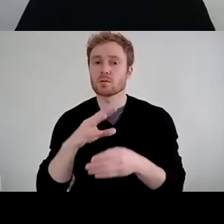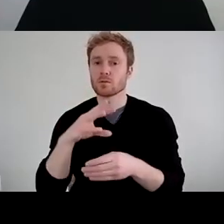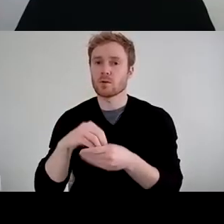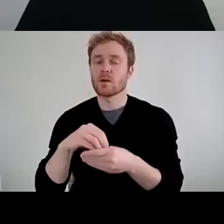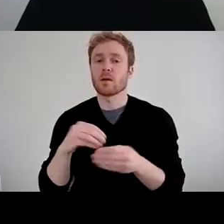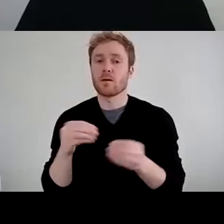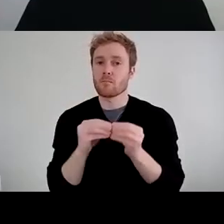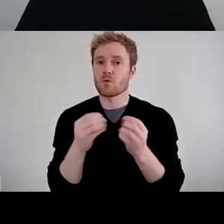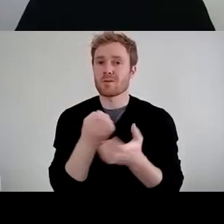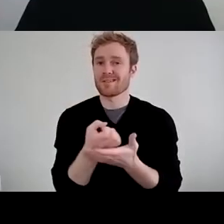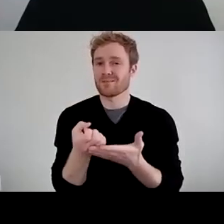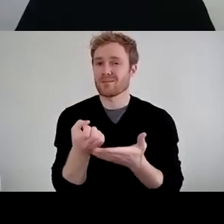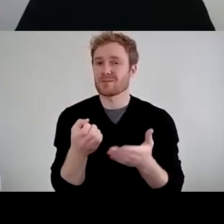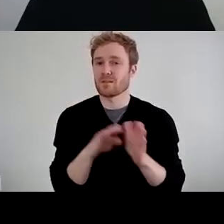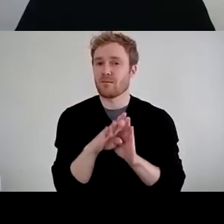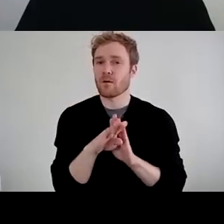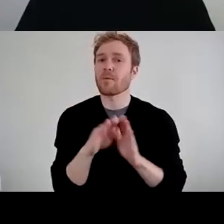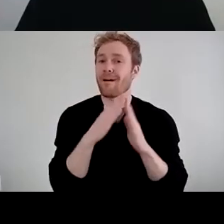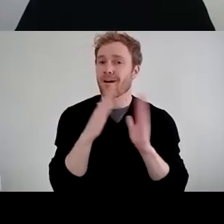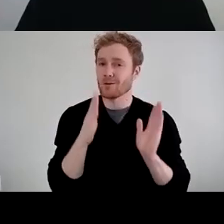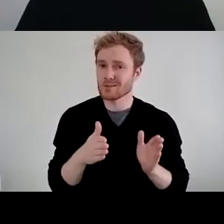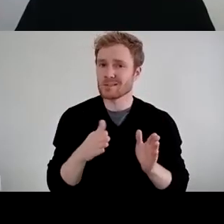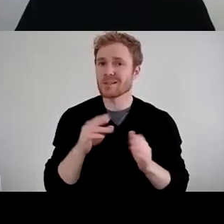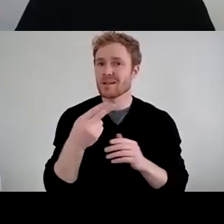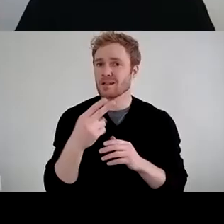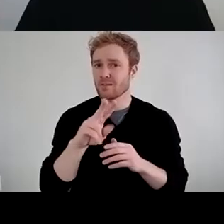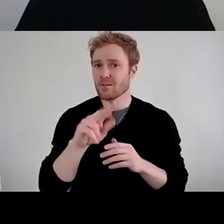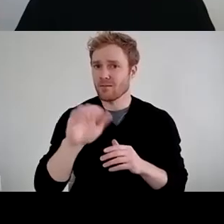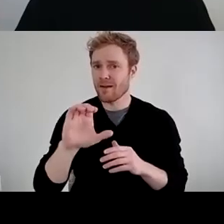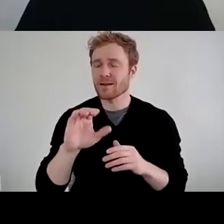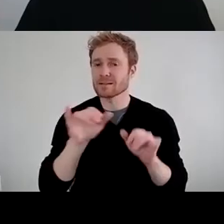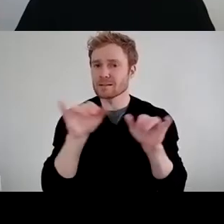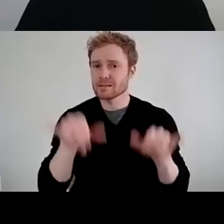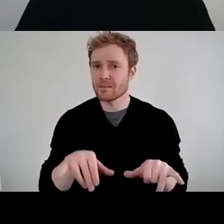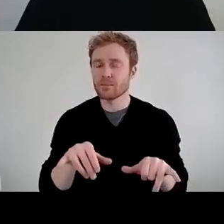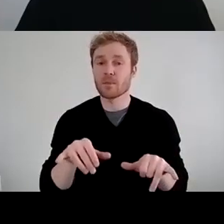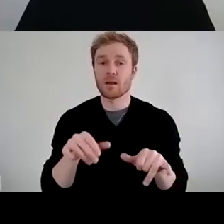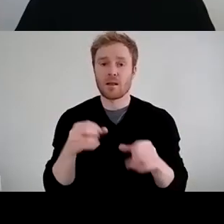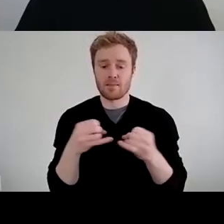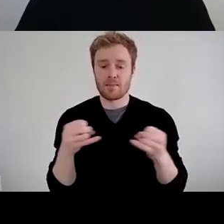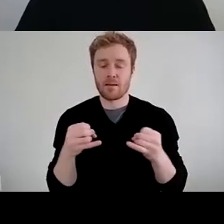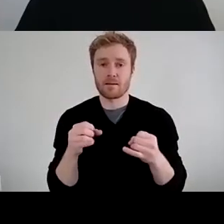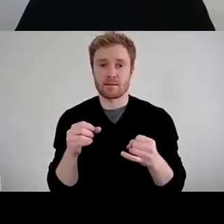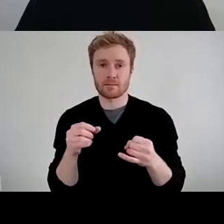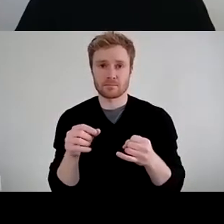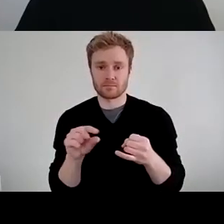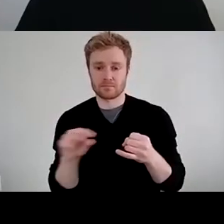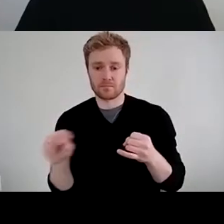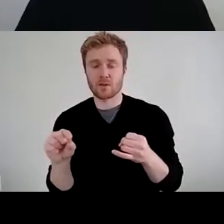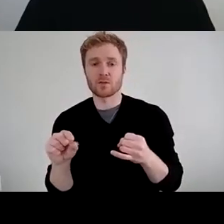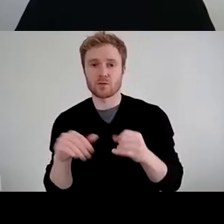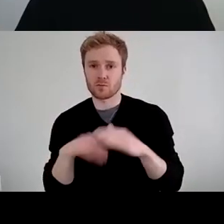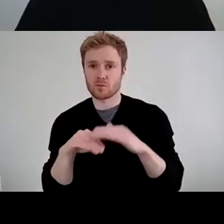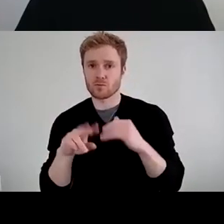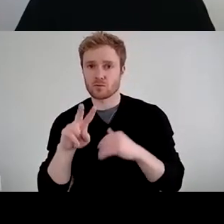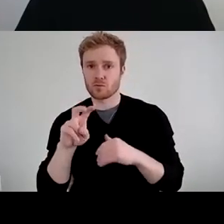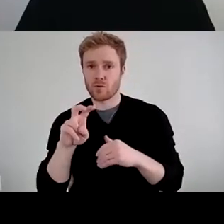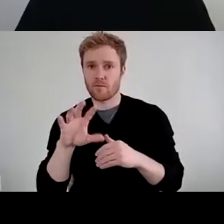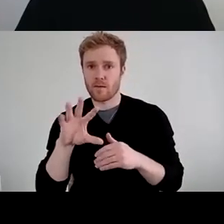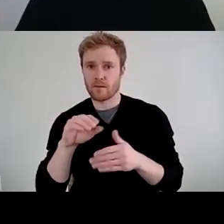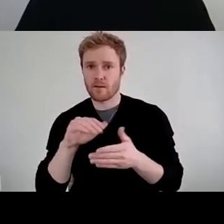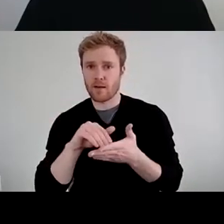development, tenant assistant, homeowner assistant, and URA personnel, raising the total cost thereof to the